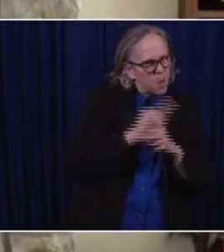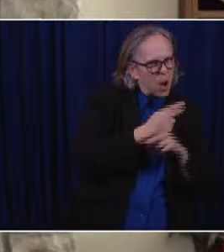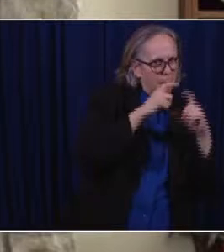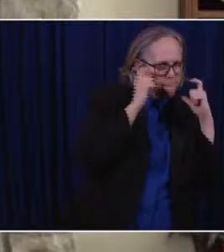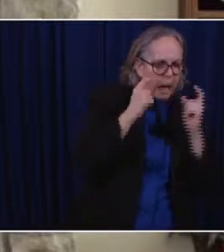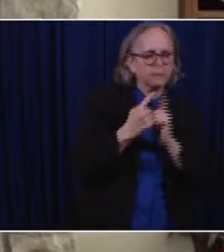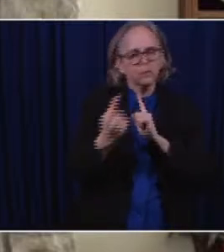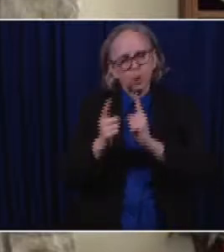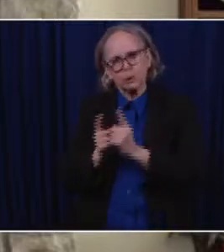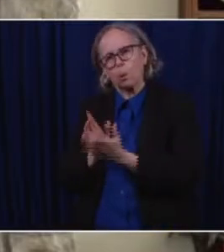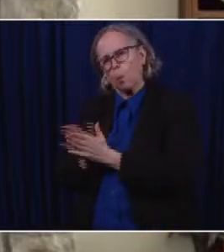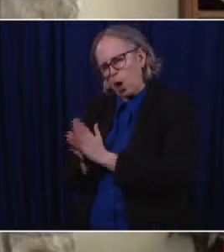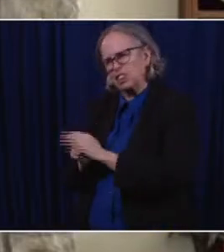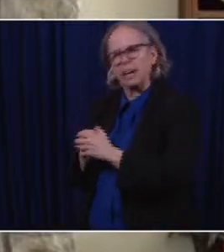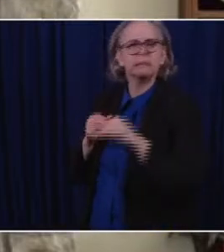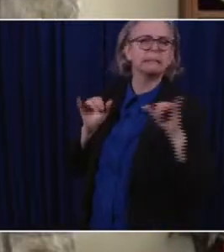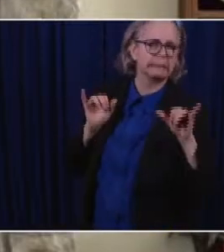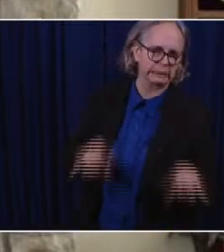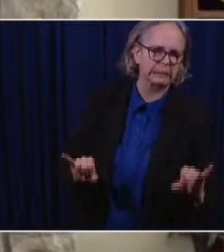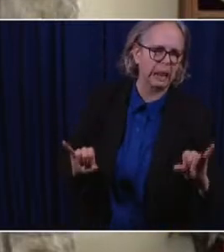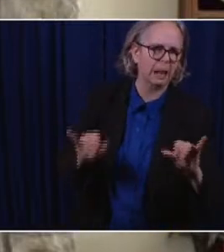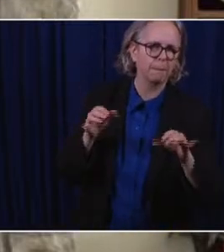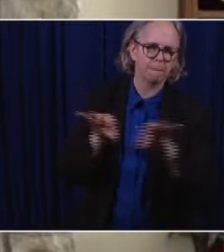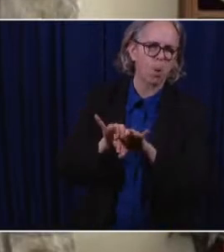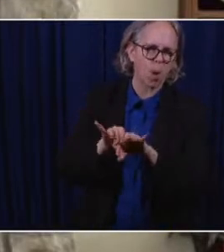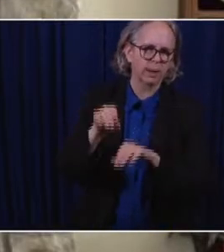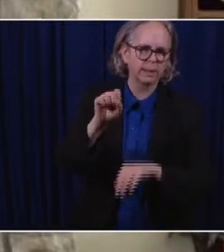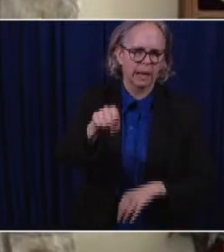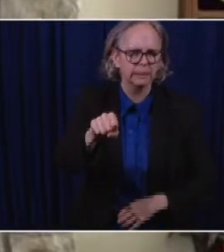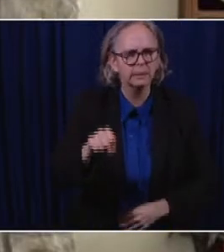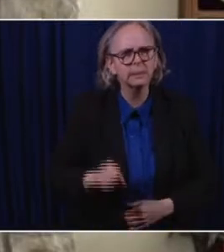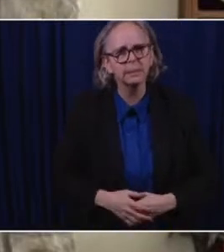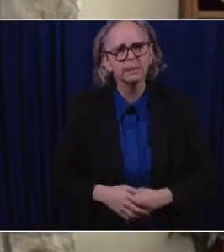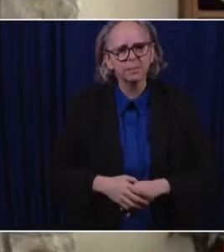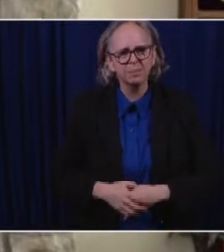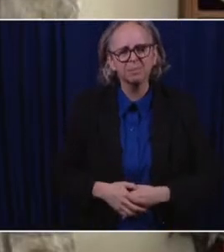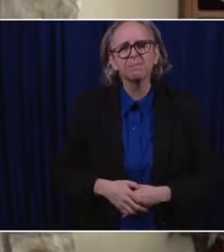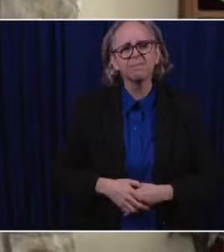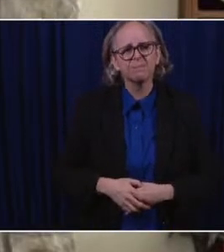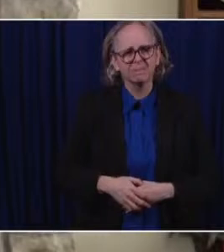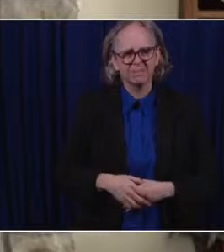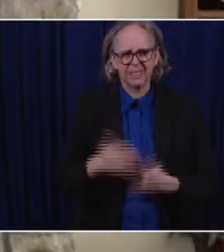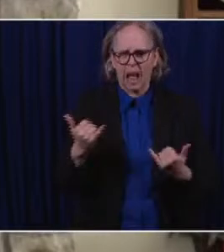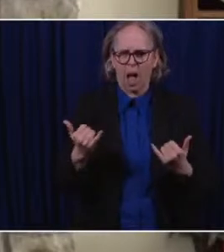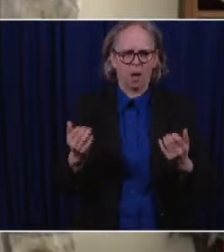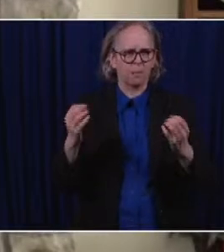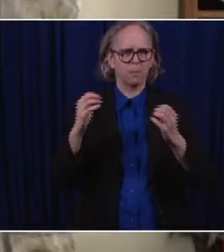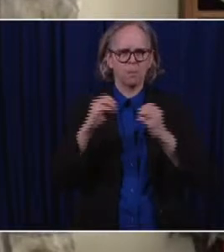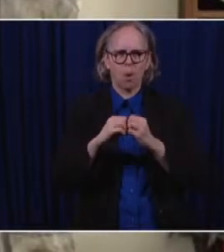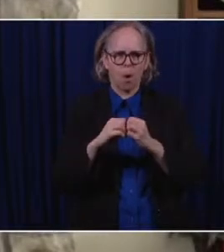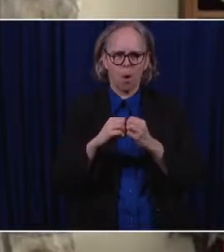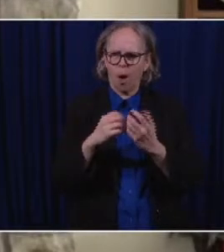that schools have been doing, we have a good environment.